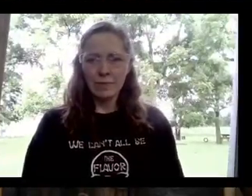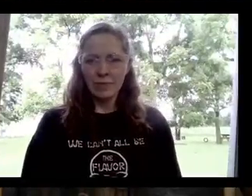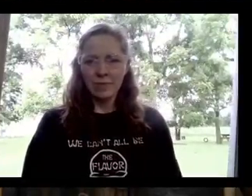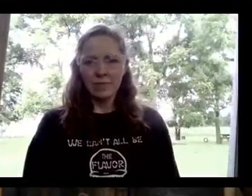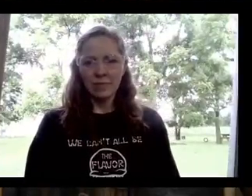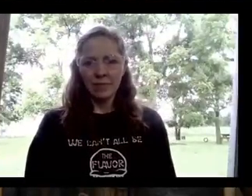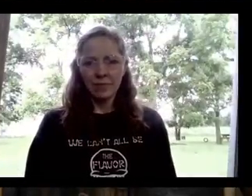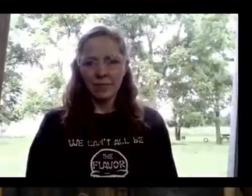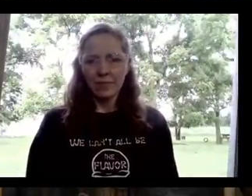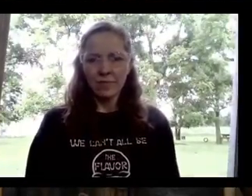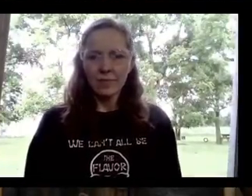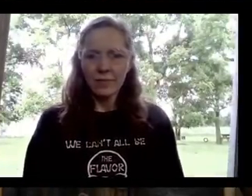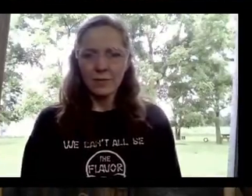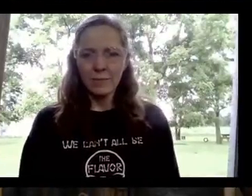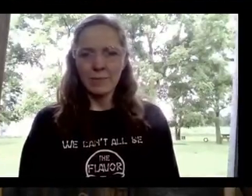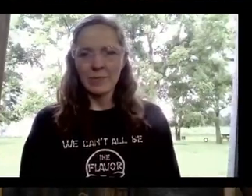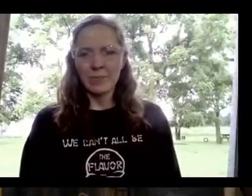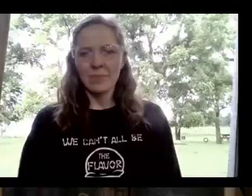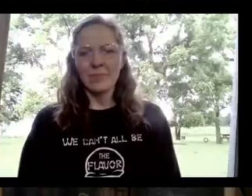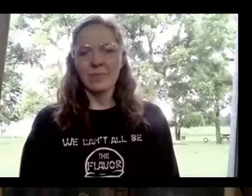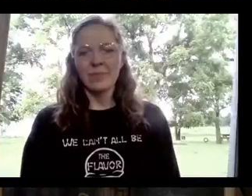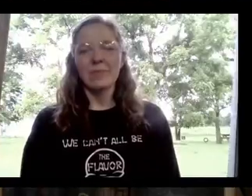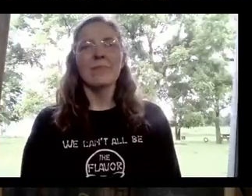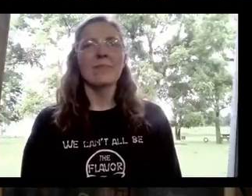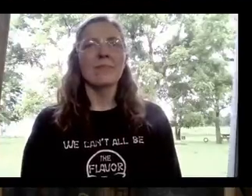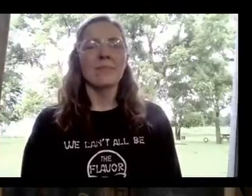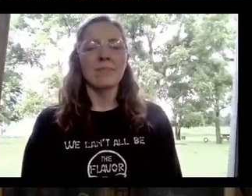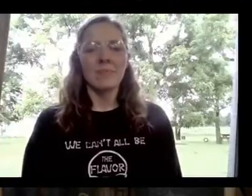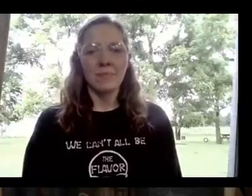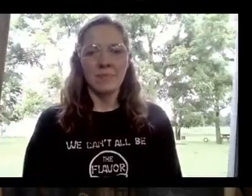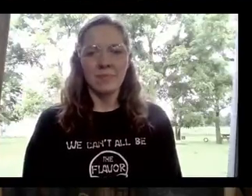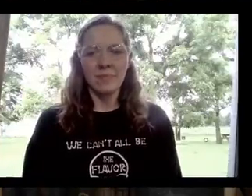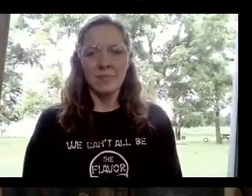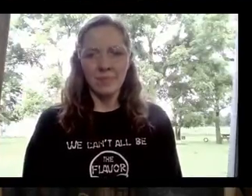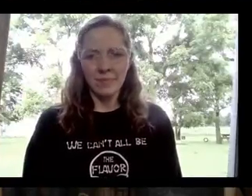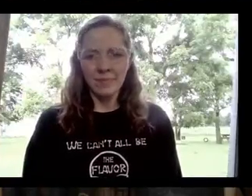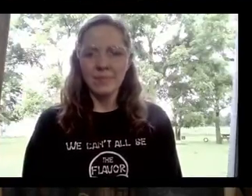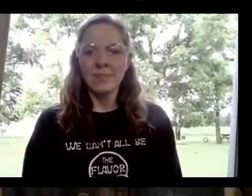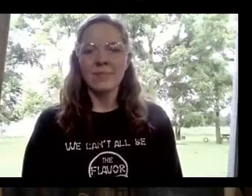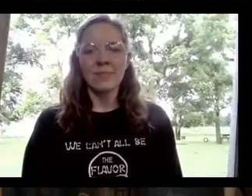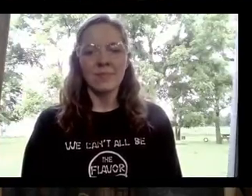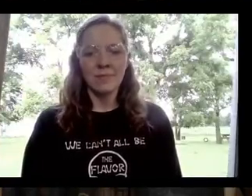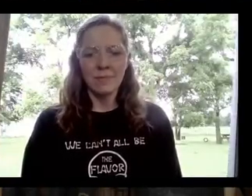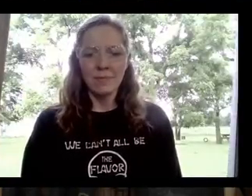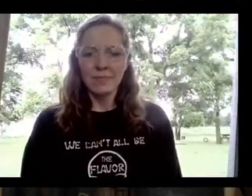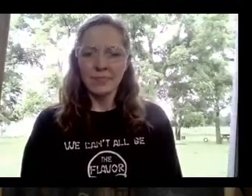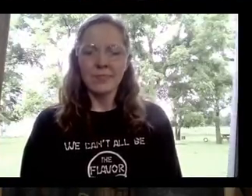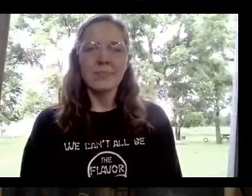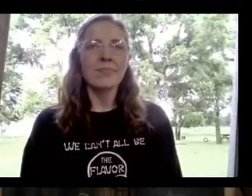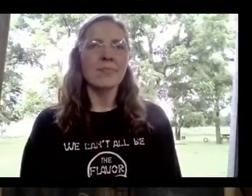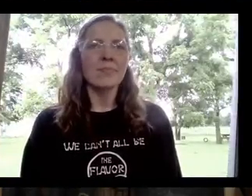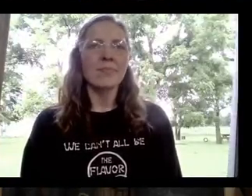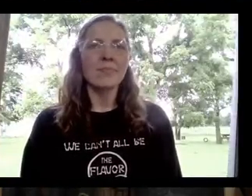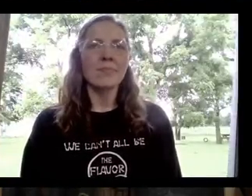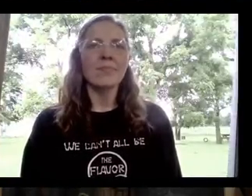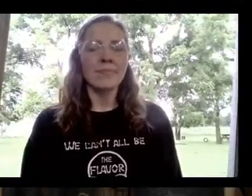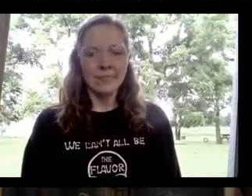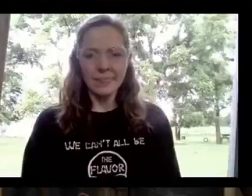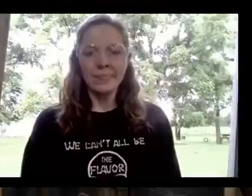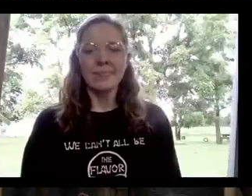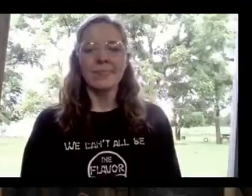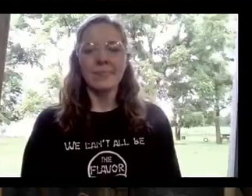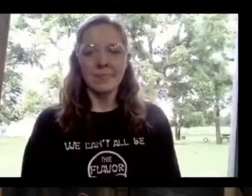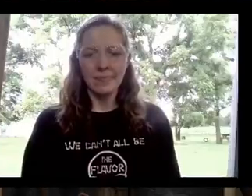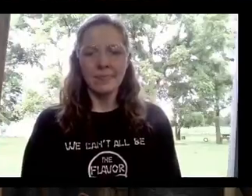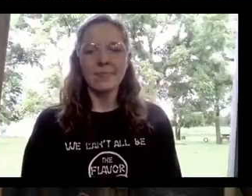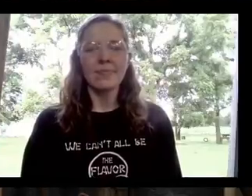item. They're fairly easy to forge once you've made the tooling to make them. And the tooling's pretty simple to make, so